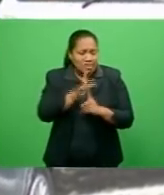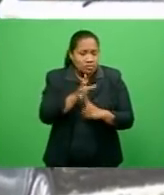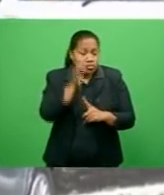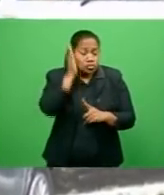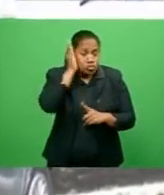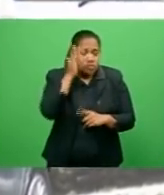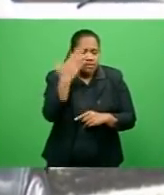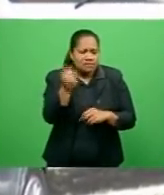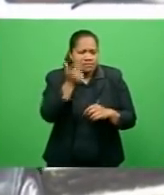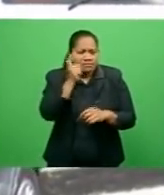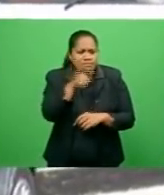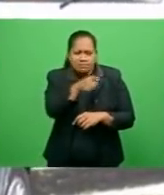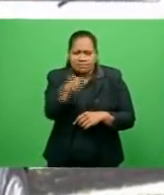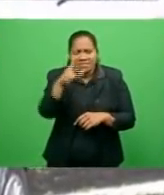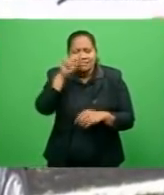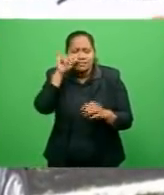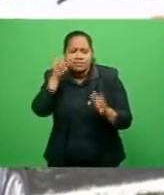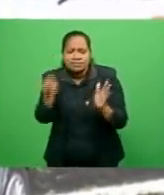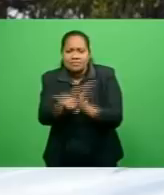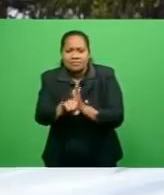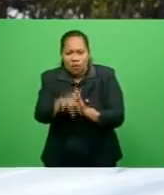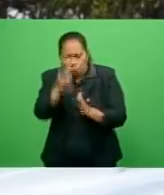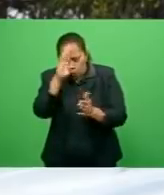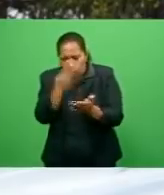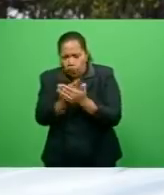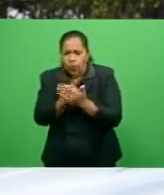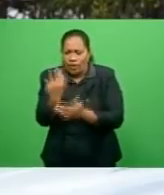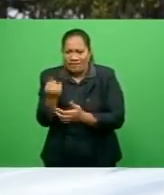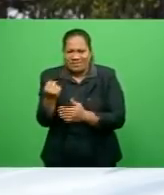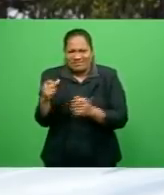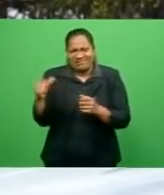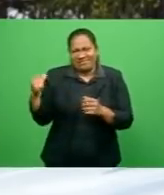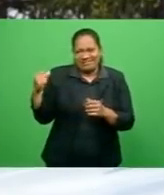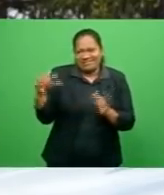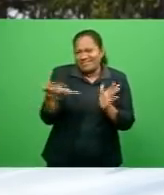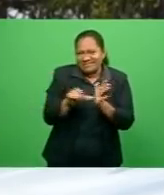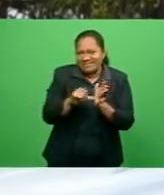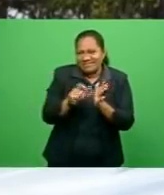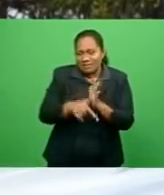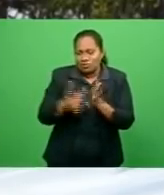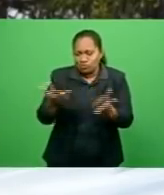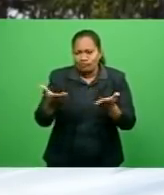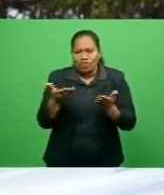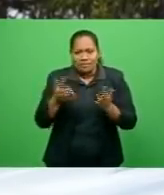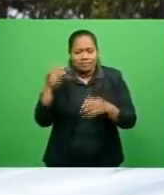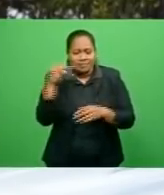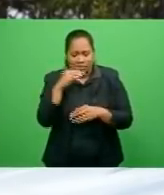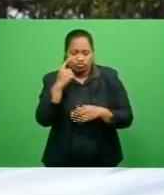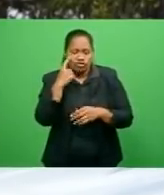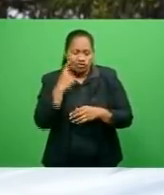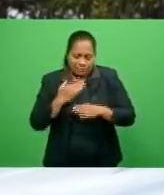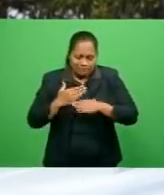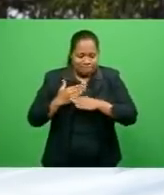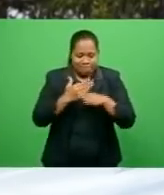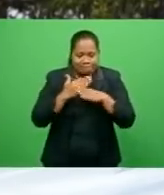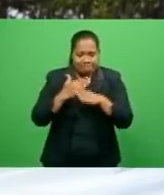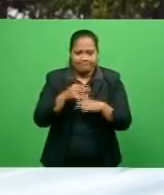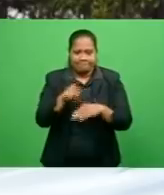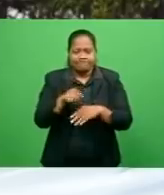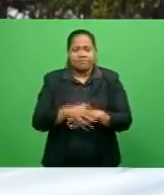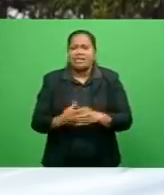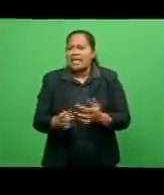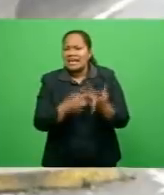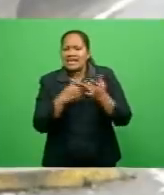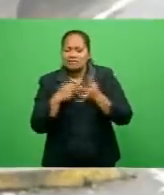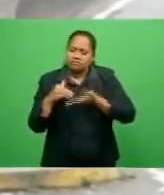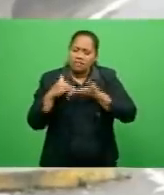are teachers who can identify students that are facing some difficulties in bringing lunches, and we'll try and work with that. There are other stakeholders also who are helping